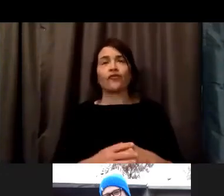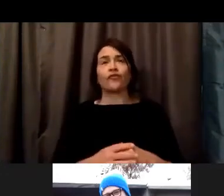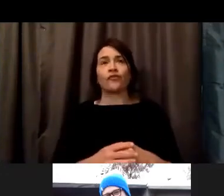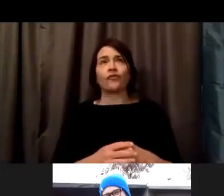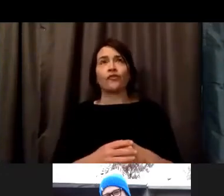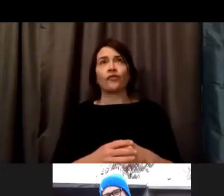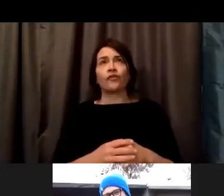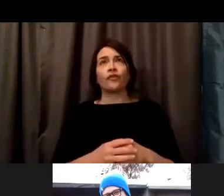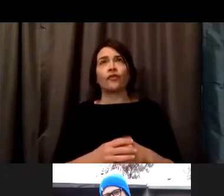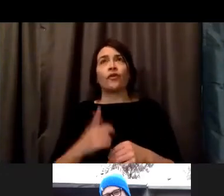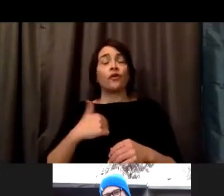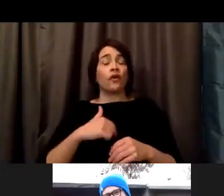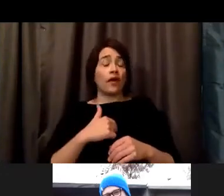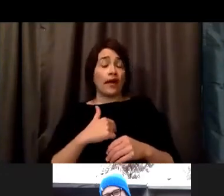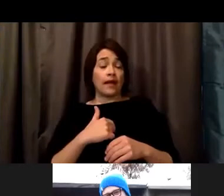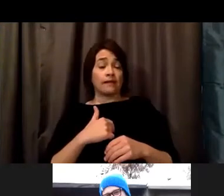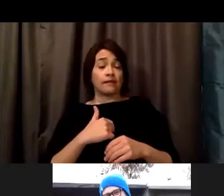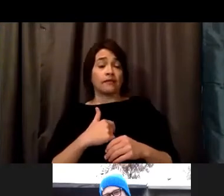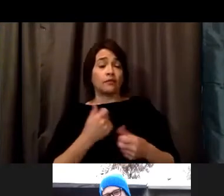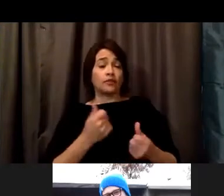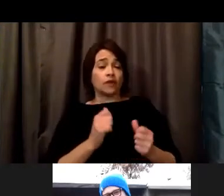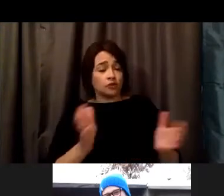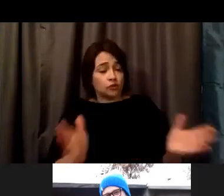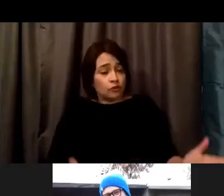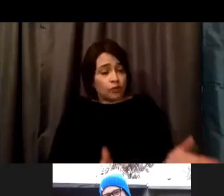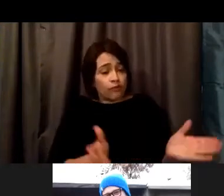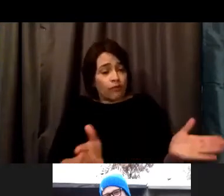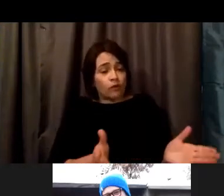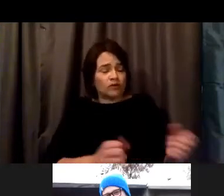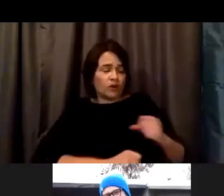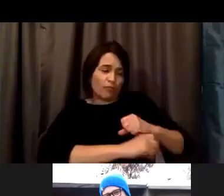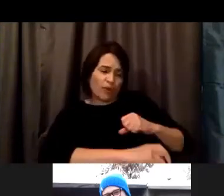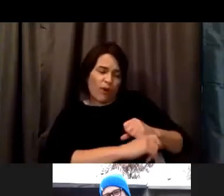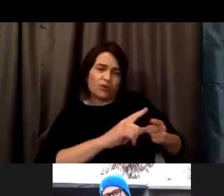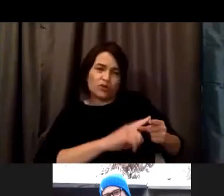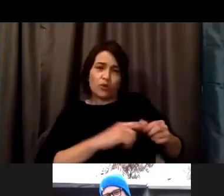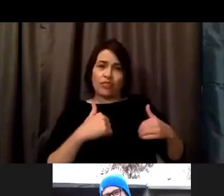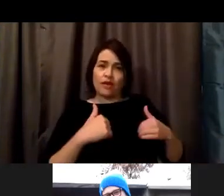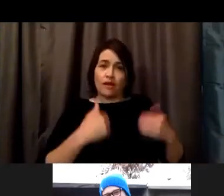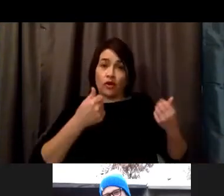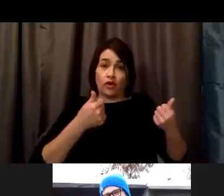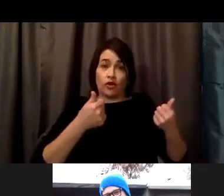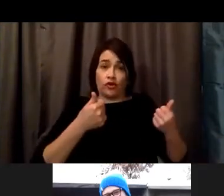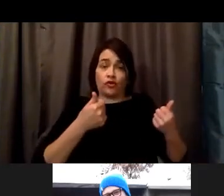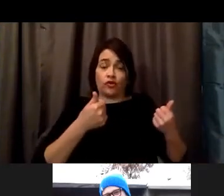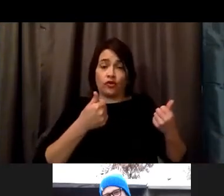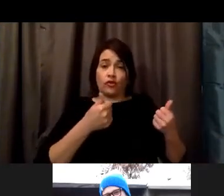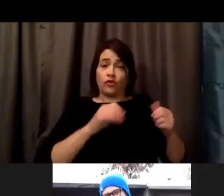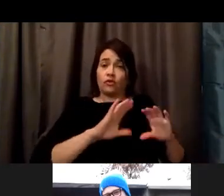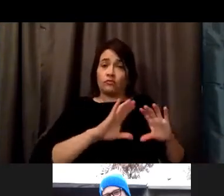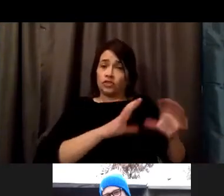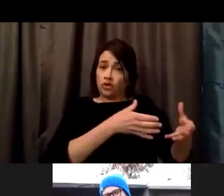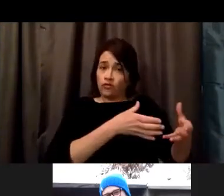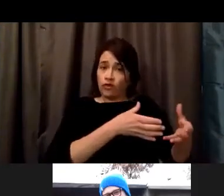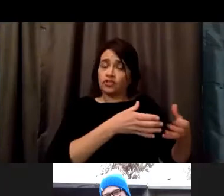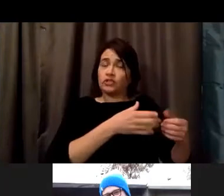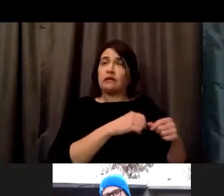the younger generation to kind of give them a sense of a feeling of home, a feeling of